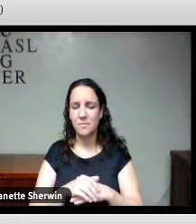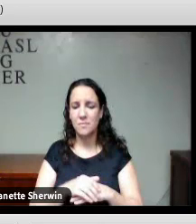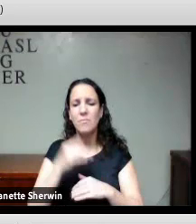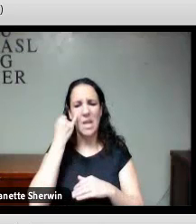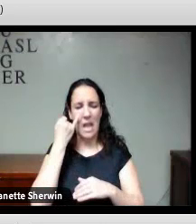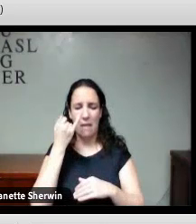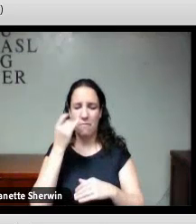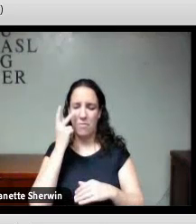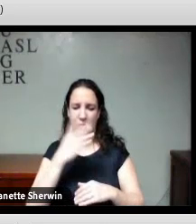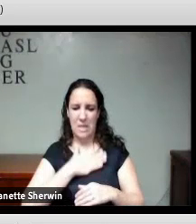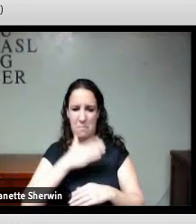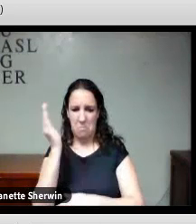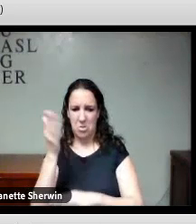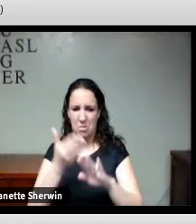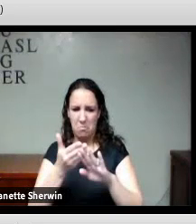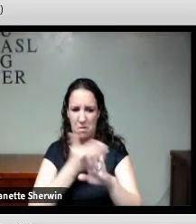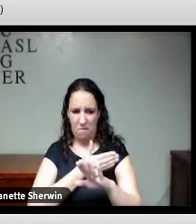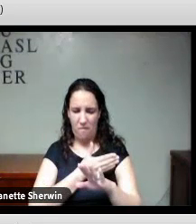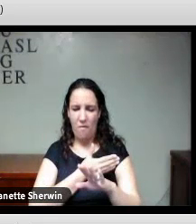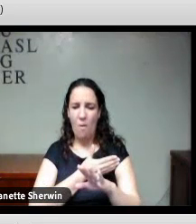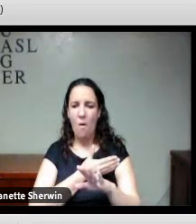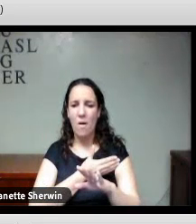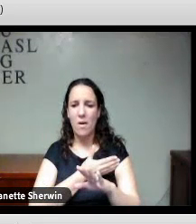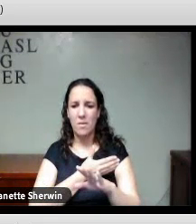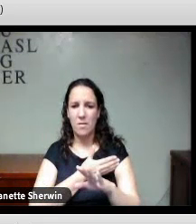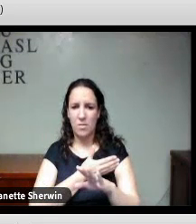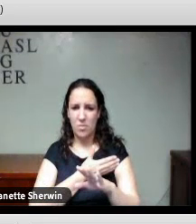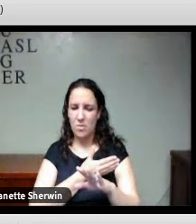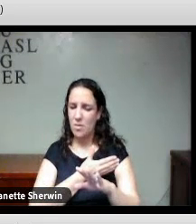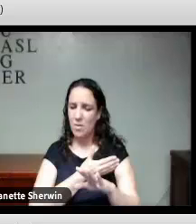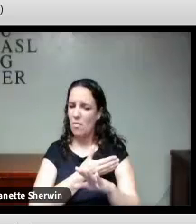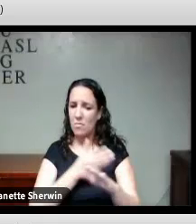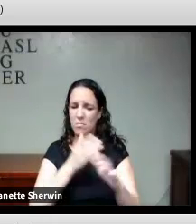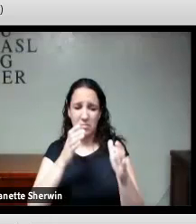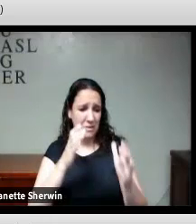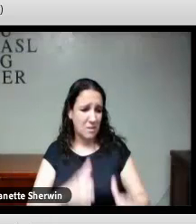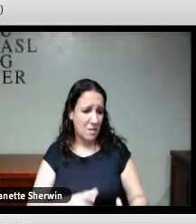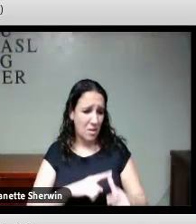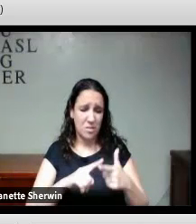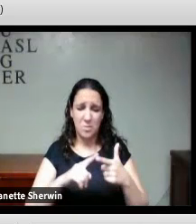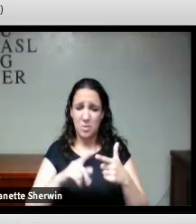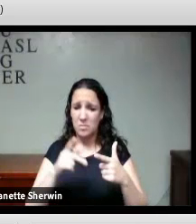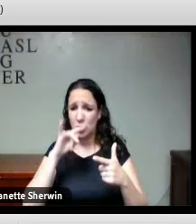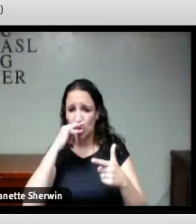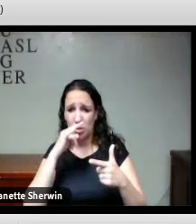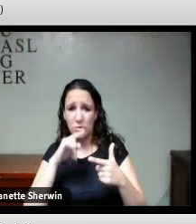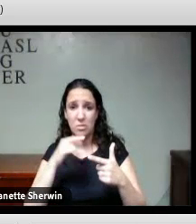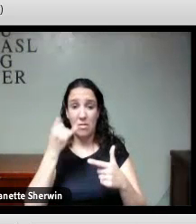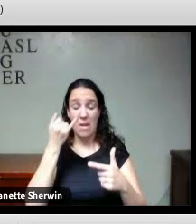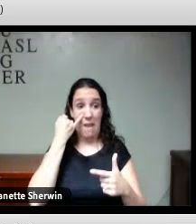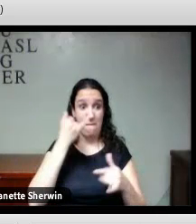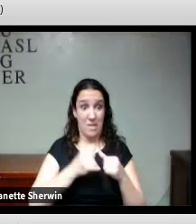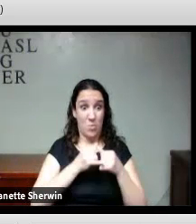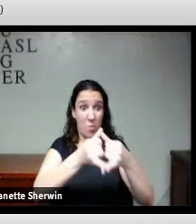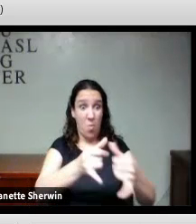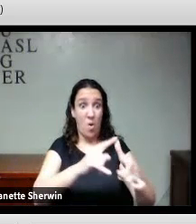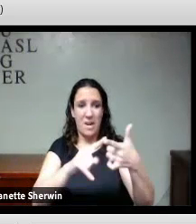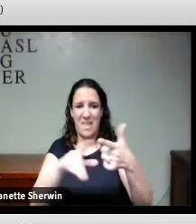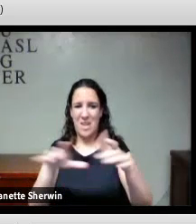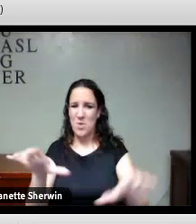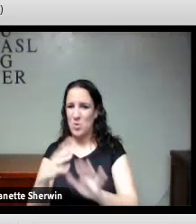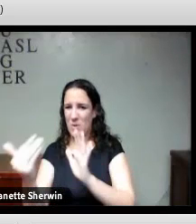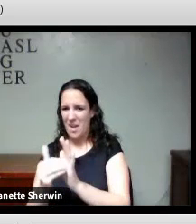about supervising people, whether we're talking about working with patrons, whether we're talking about children, what gets rewarded gets repeated. So if you thank them